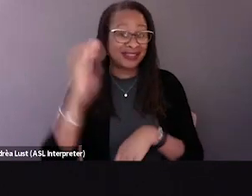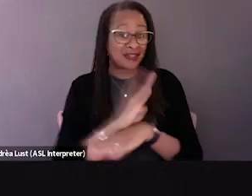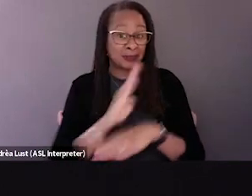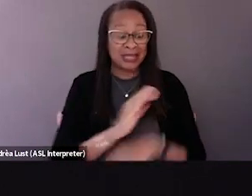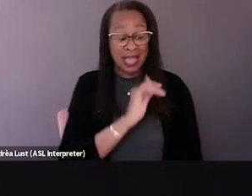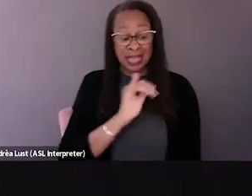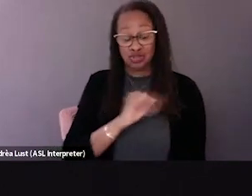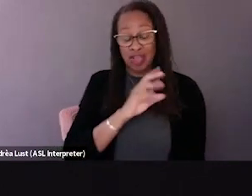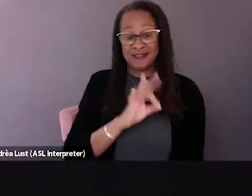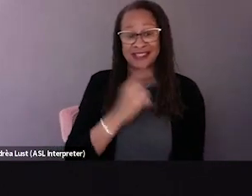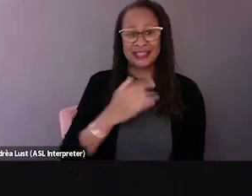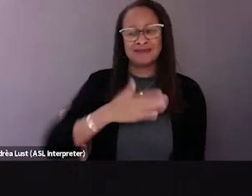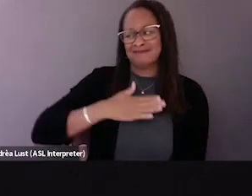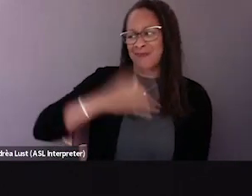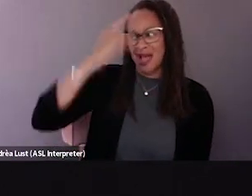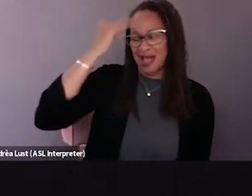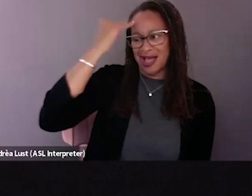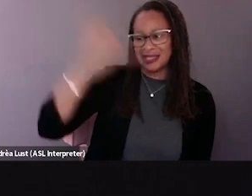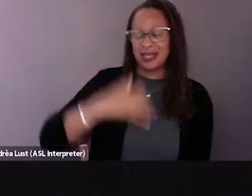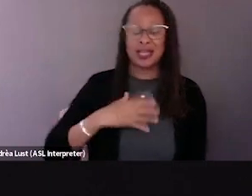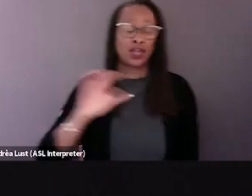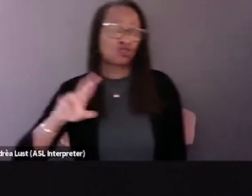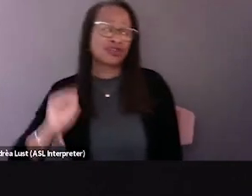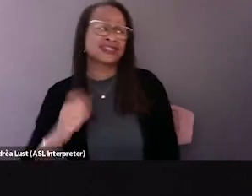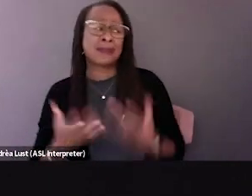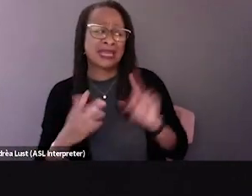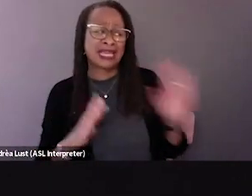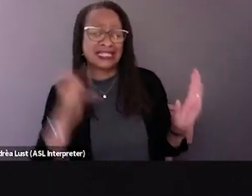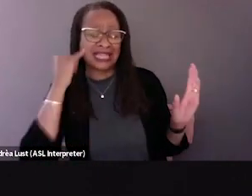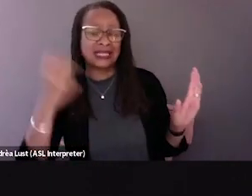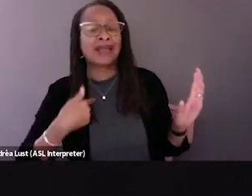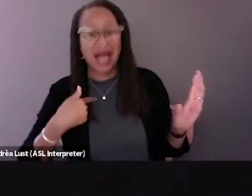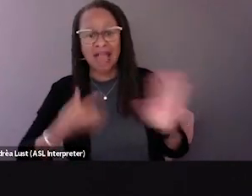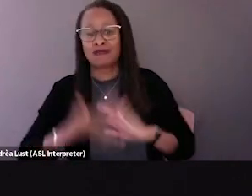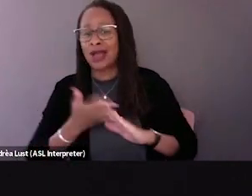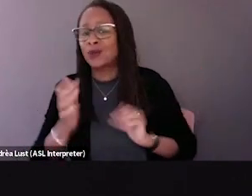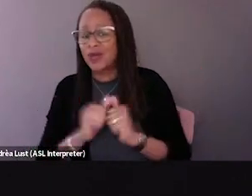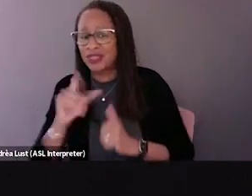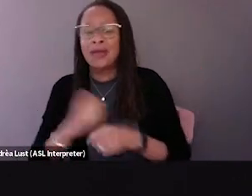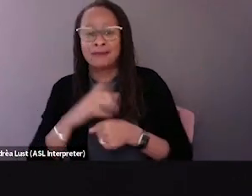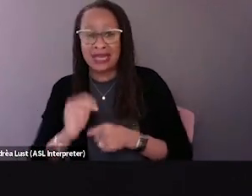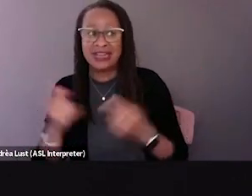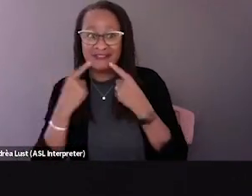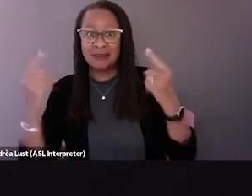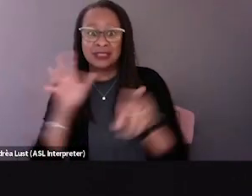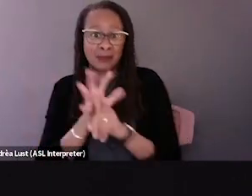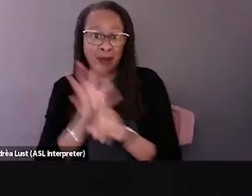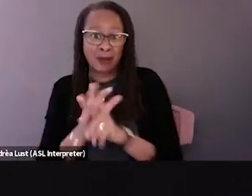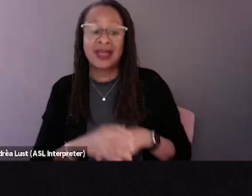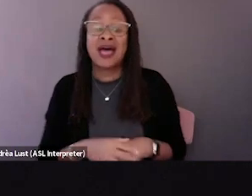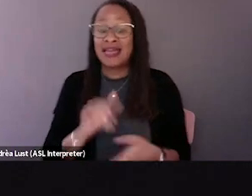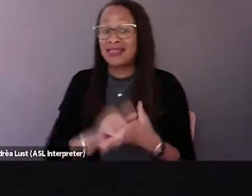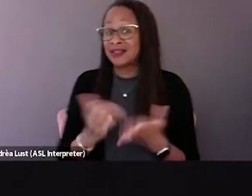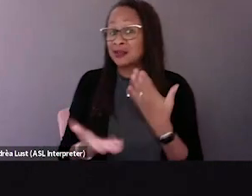his idea, and Chris says may have been Jeff's idea, but I'm really the one that ran with it and made it what it was, which is probably